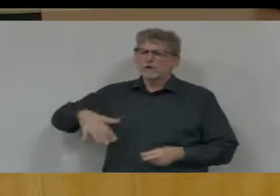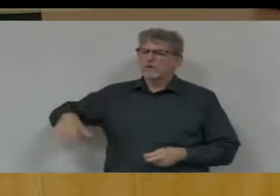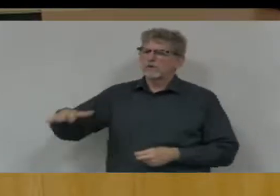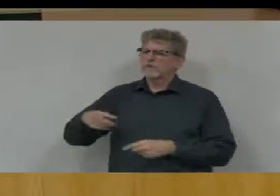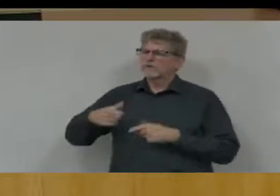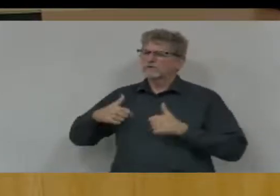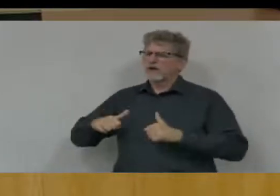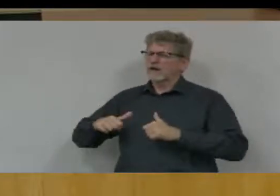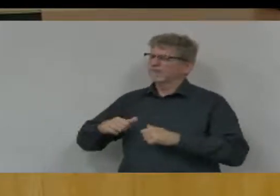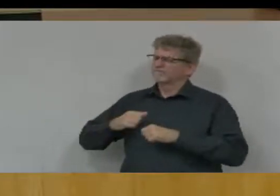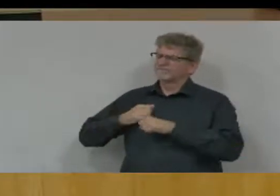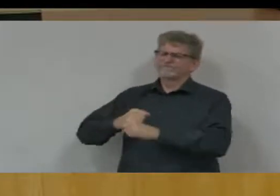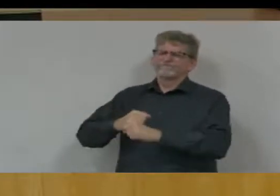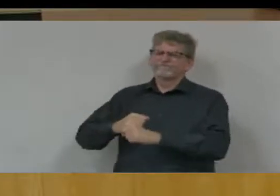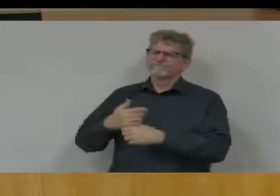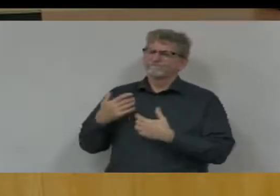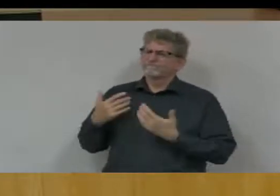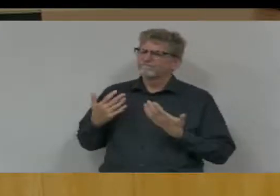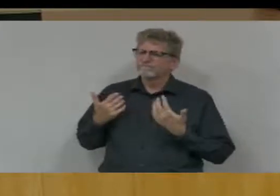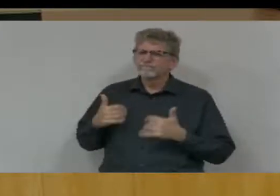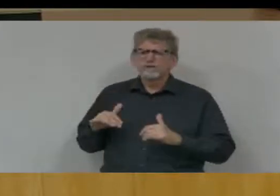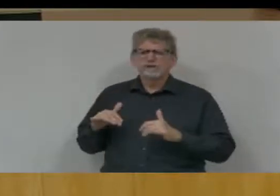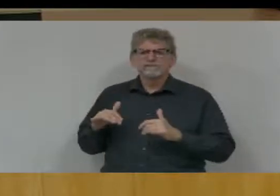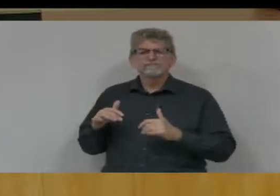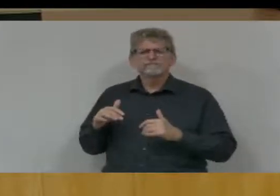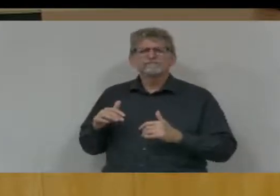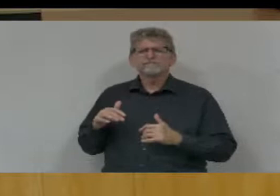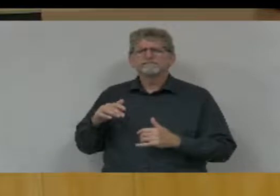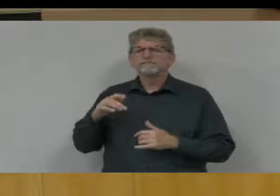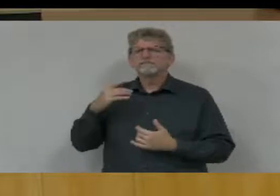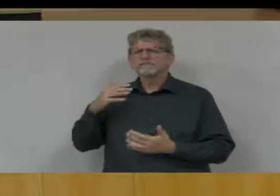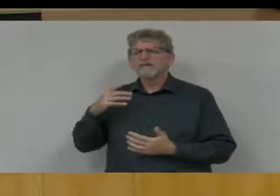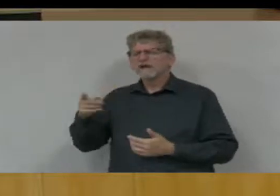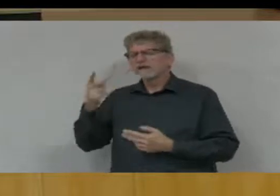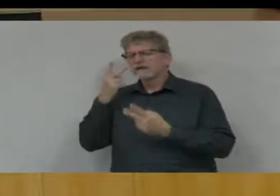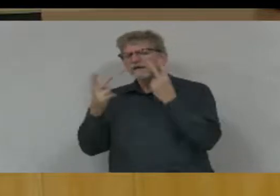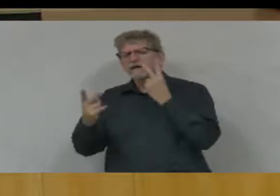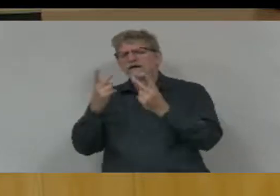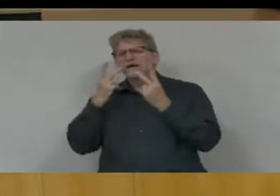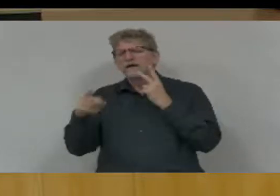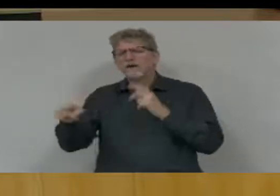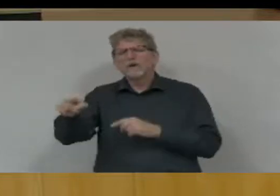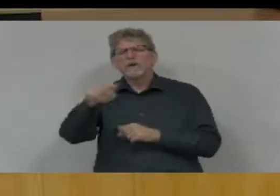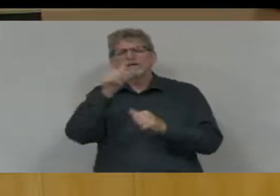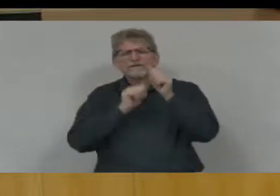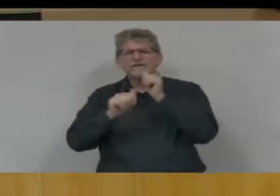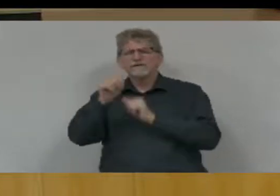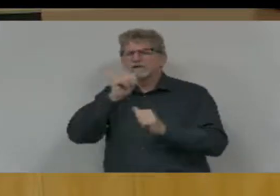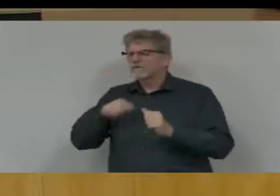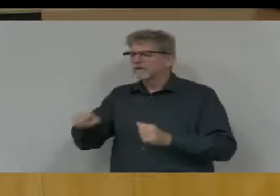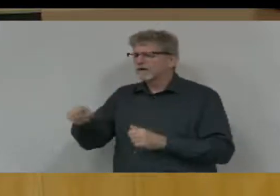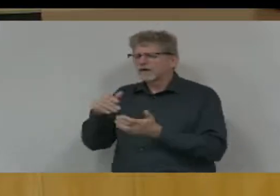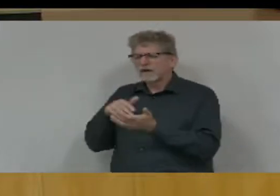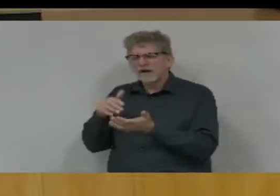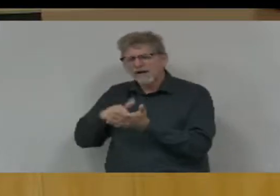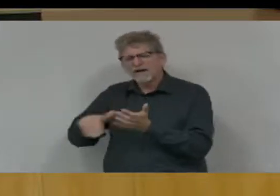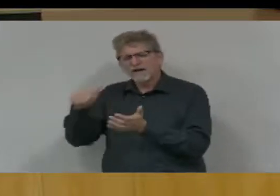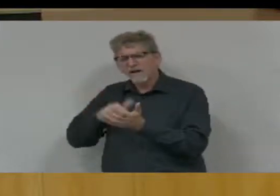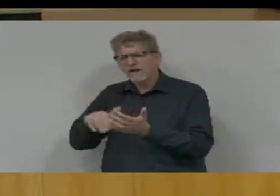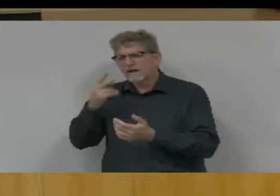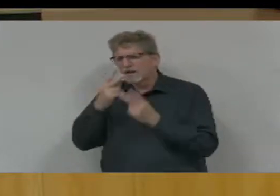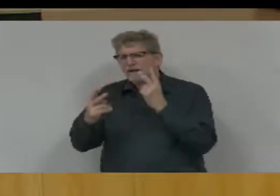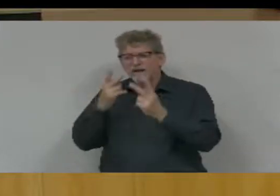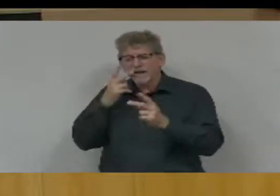but to be witness to so much suffering for such a long period of time and to have on the